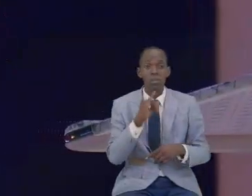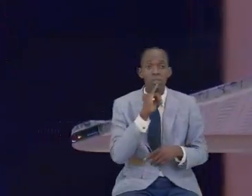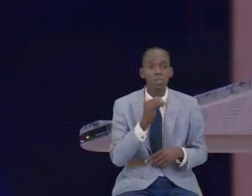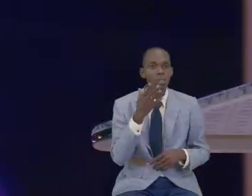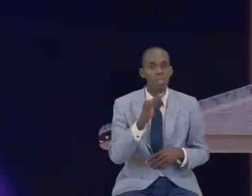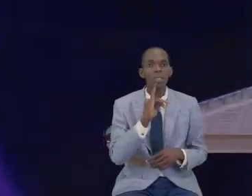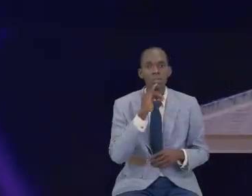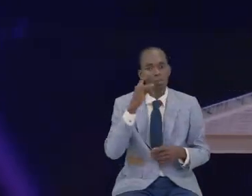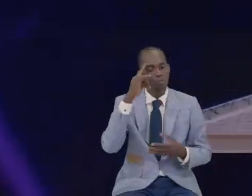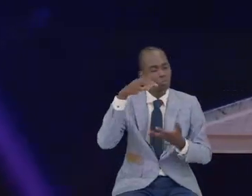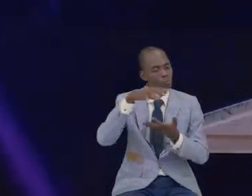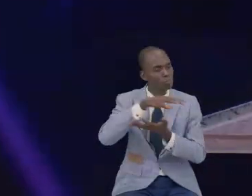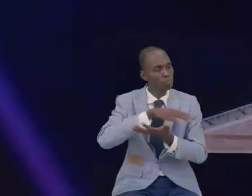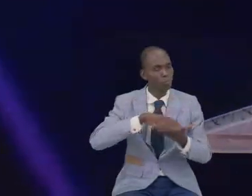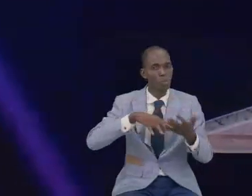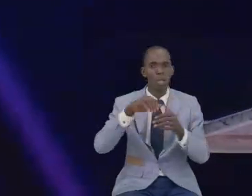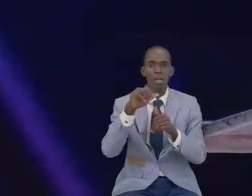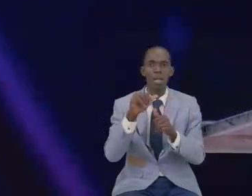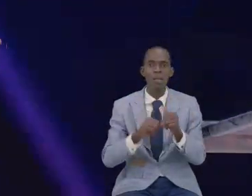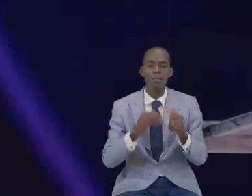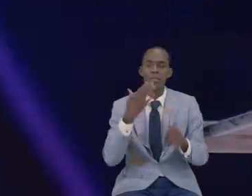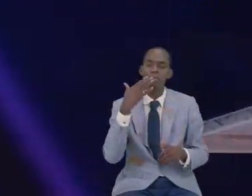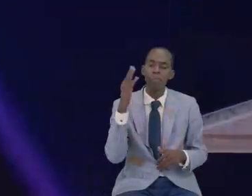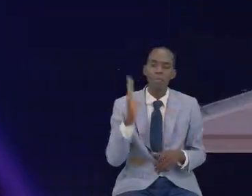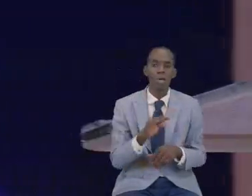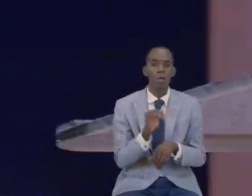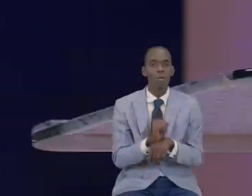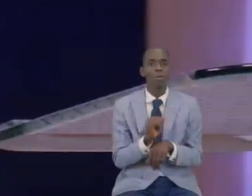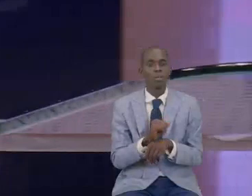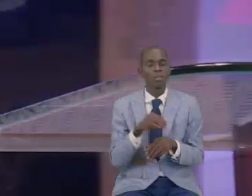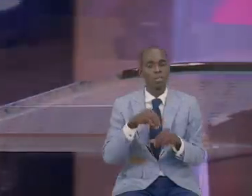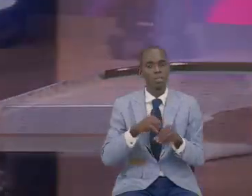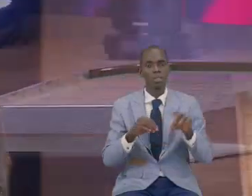confusion and every evil work. But